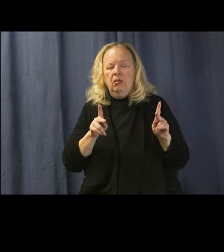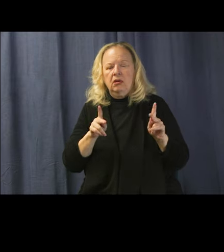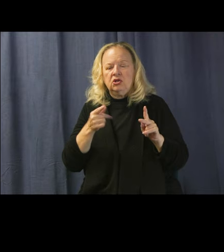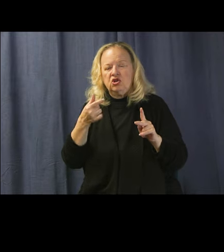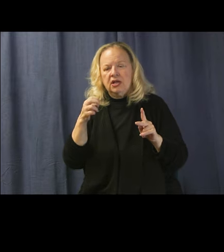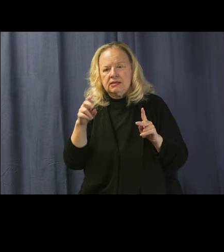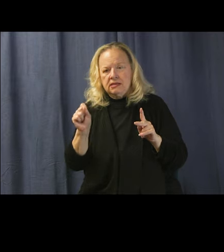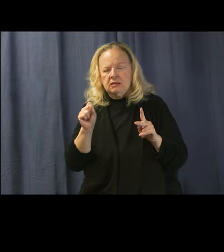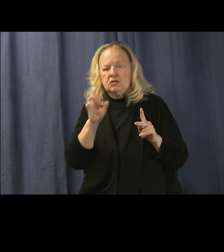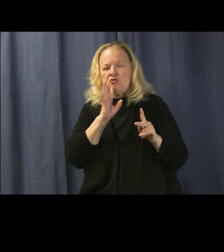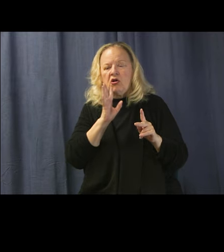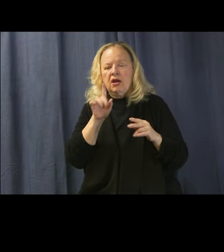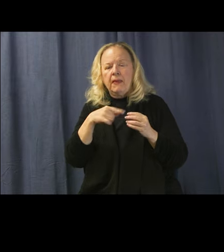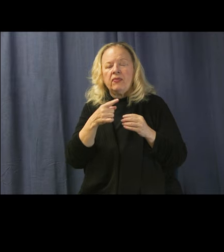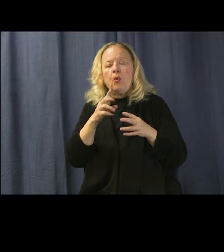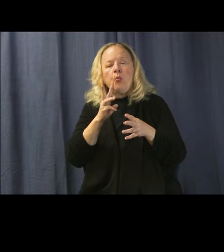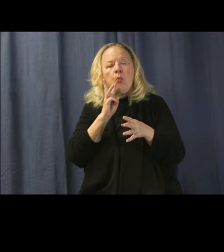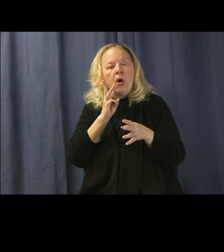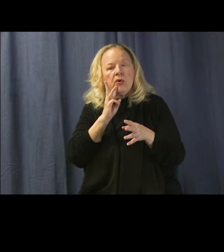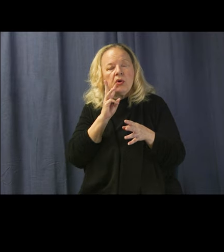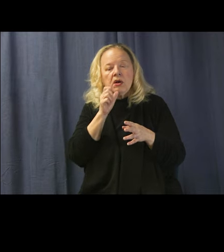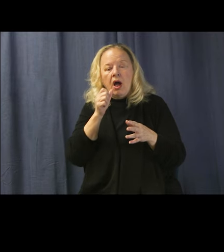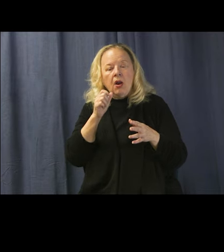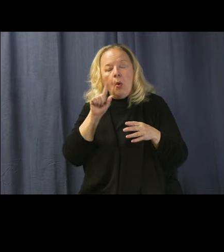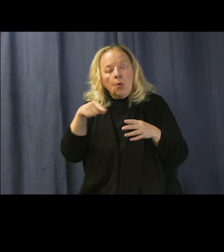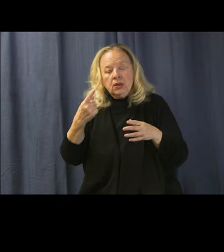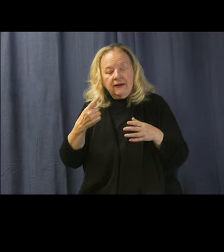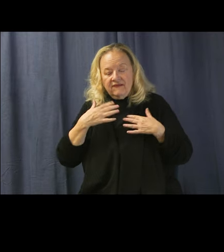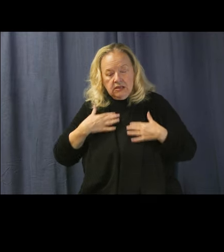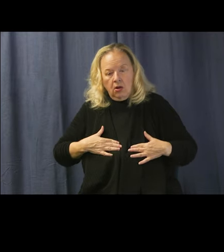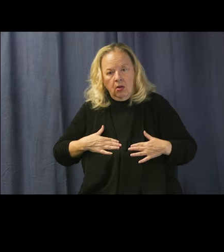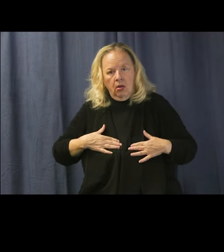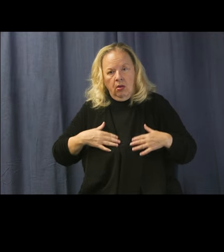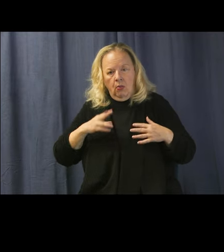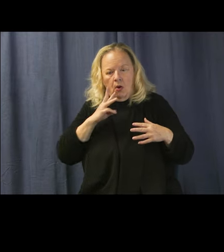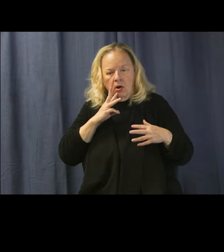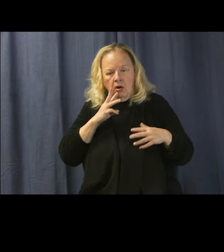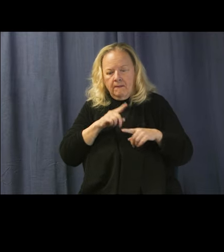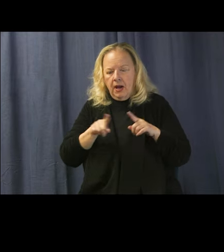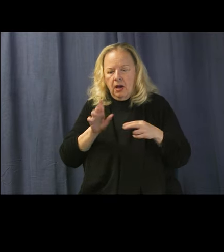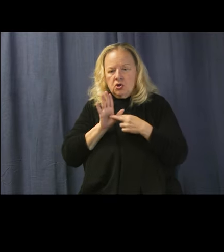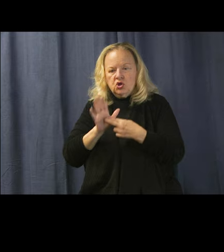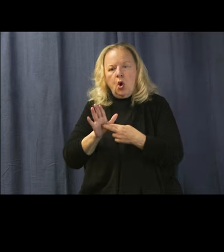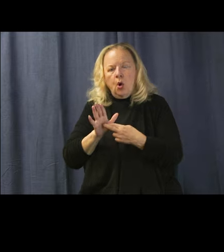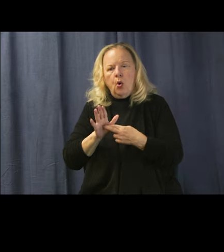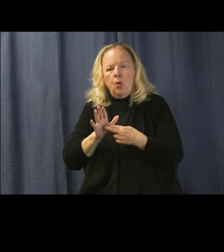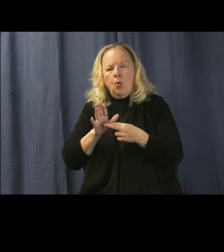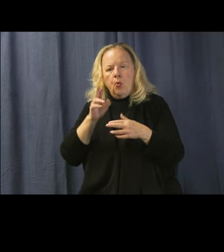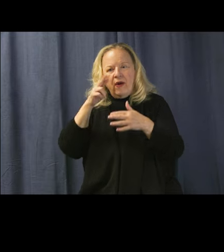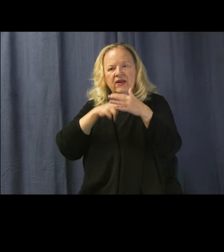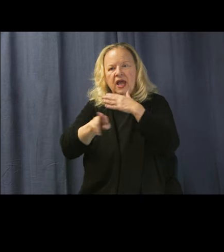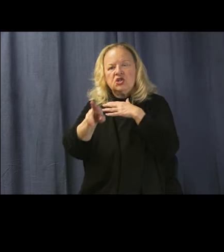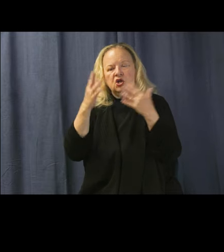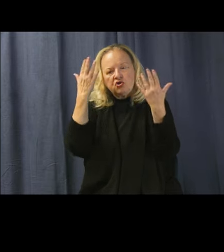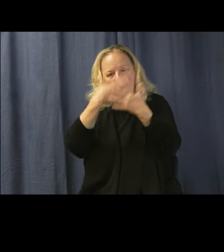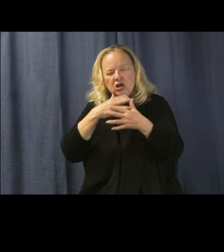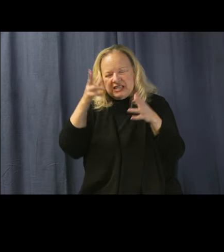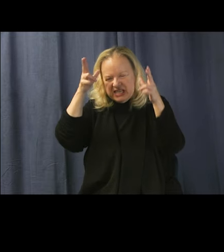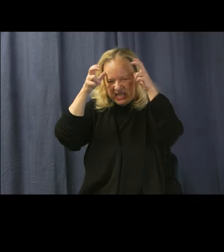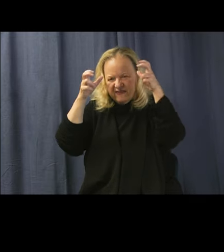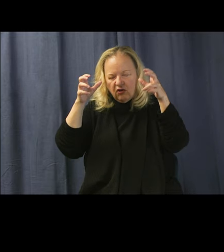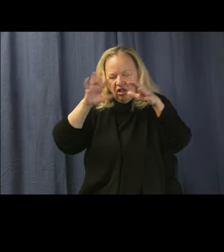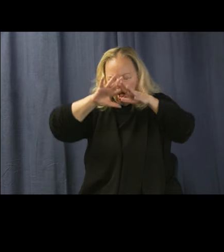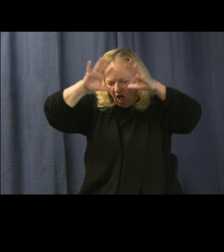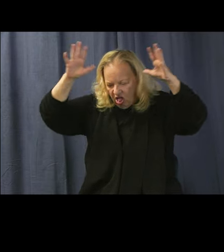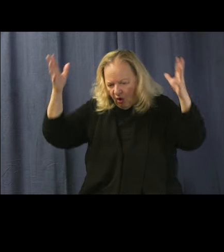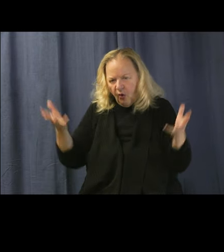in Genesis, when it's talking about the waters, it wasn't just physical waters. This is a representation of Revelation when darkness, evil, was